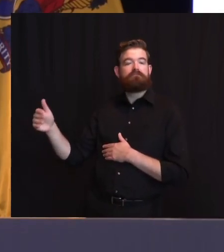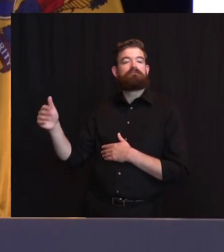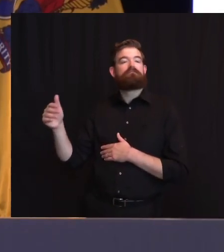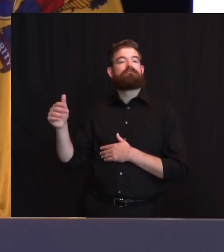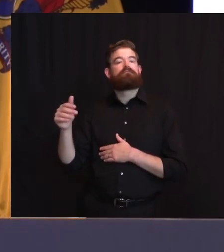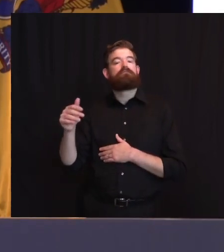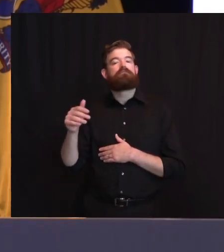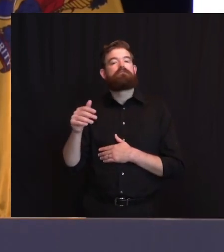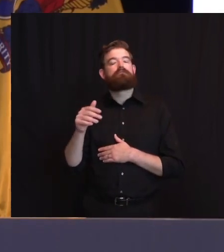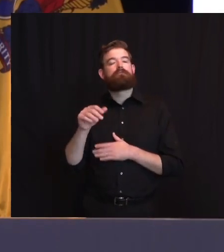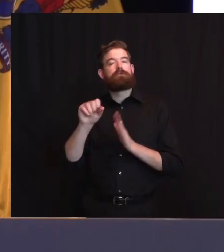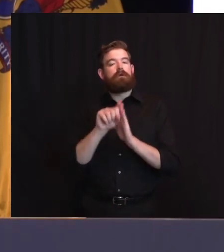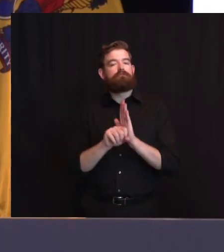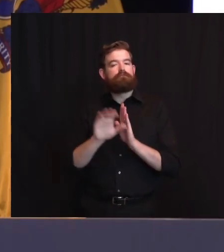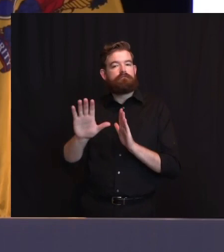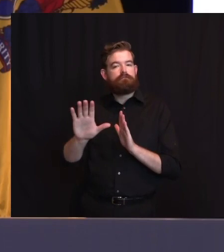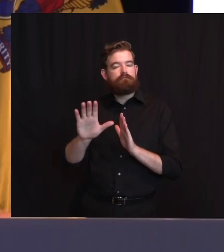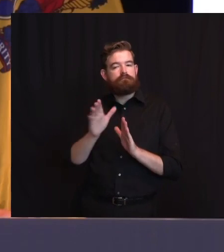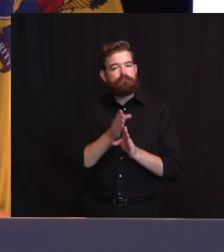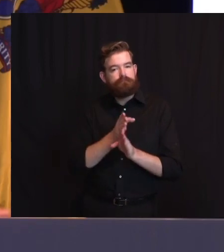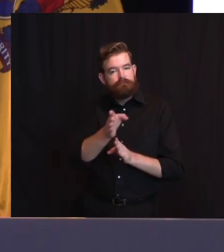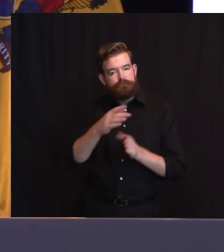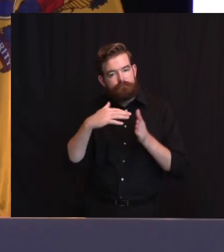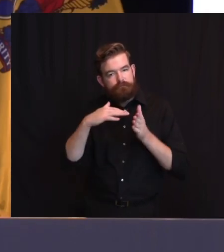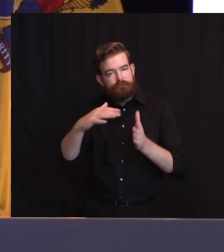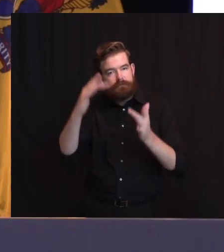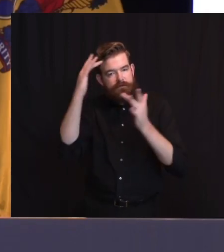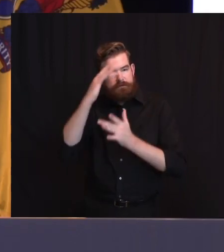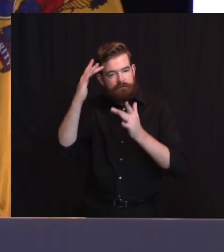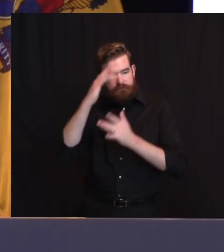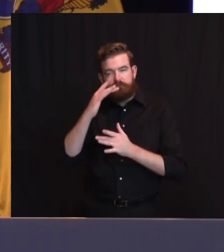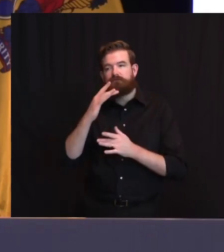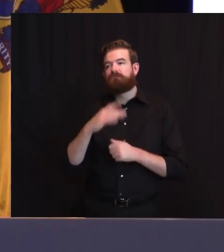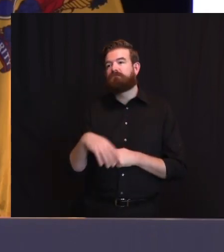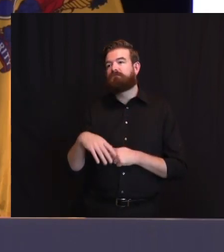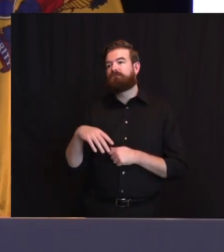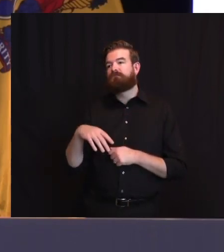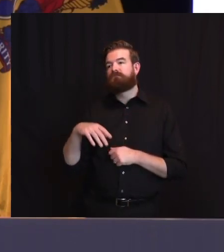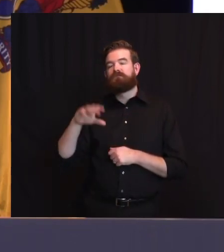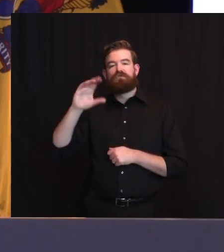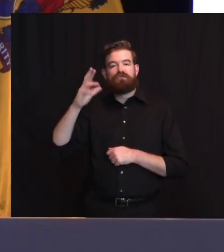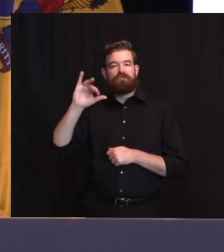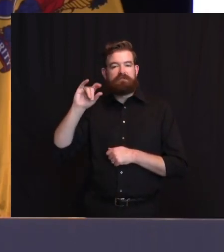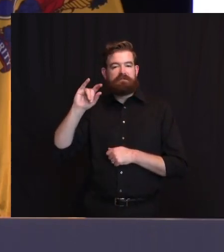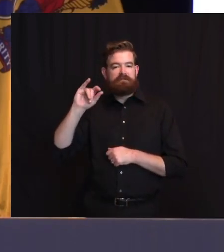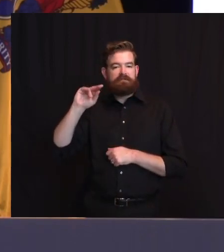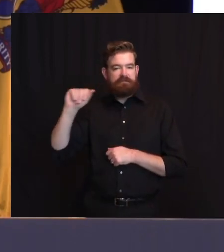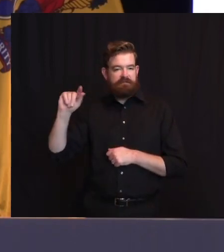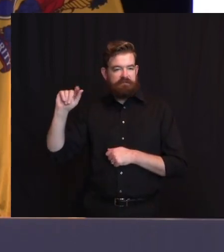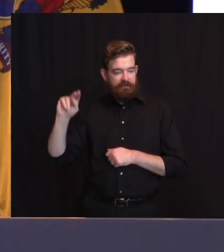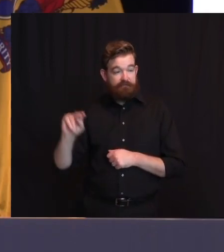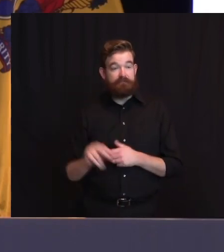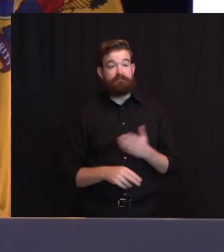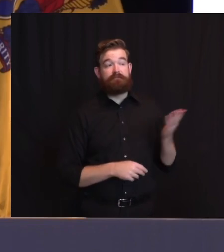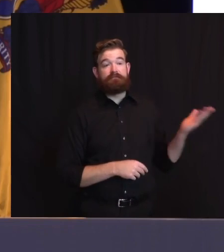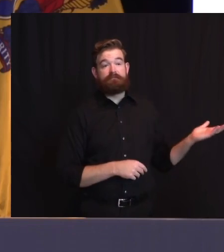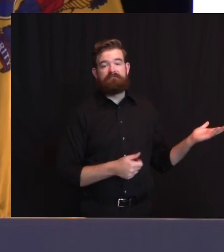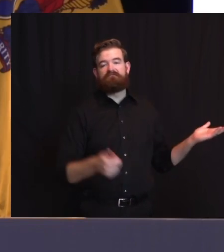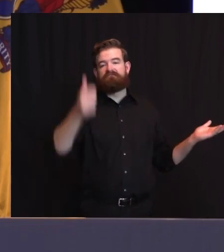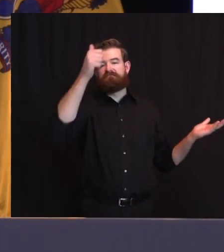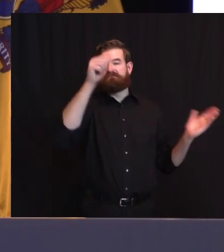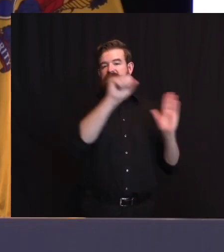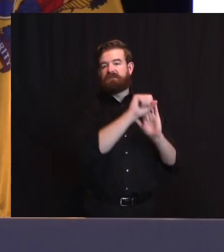Christina Tan. Great to have you both here. To my left, a guy who needs no introduction, Superintendent of the State Police, Pat Callahan. He's off camera, but he's here